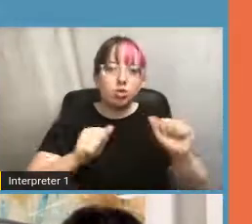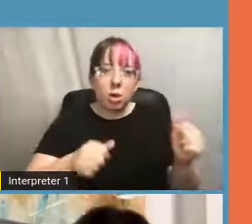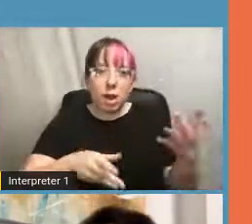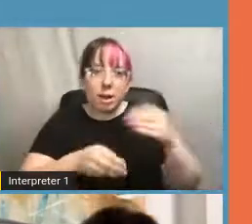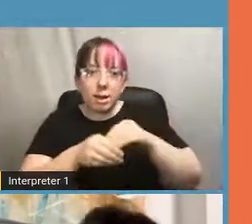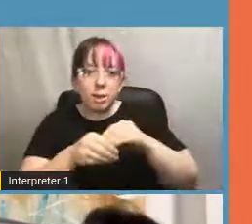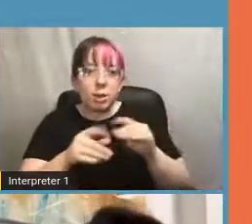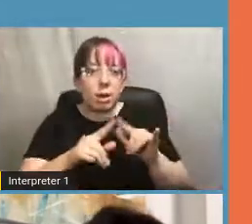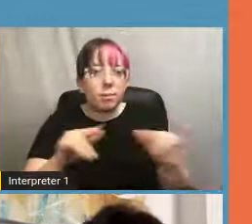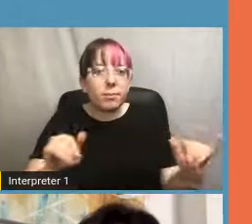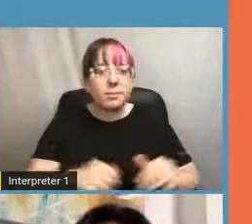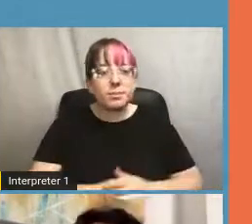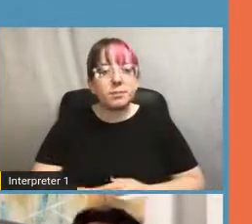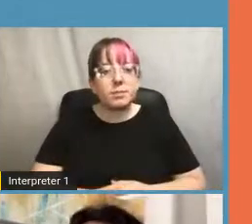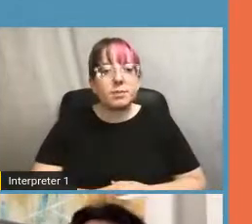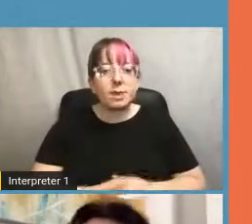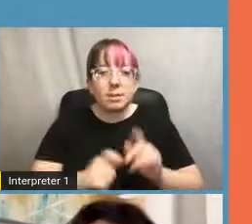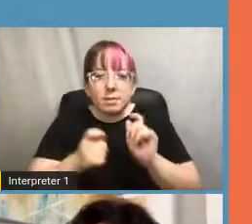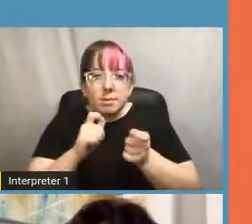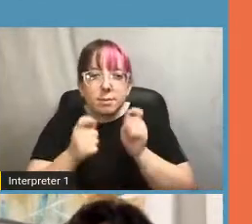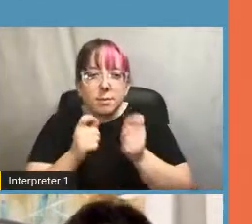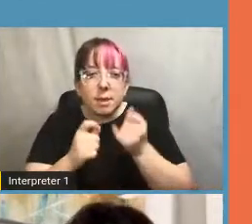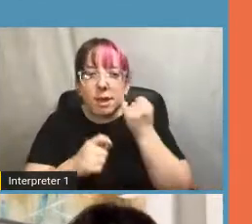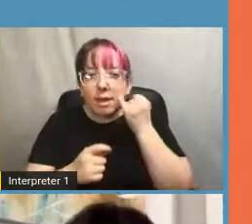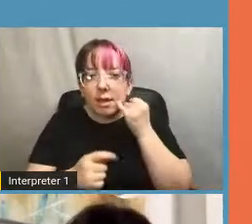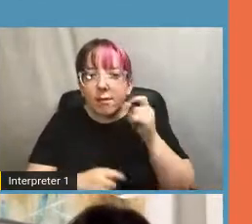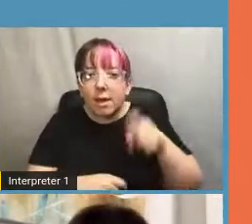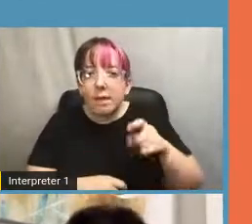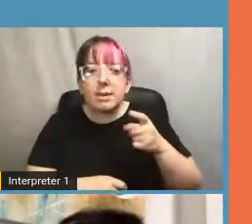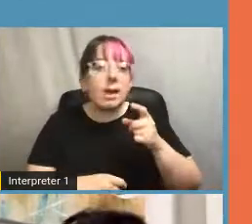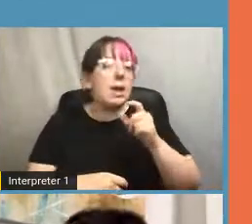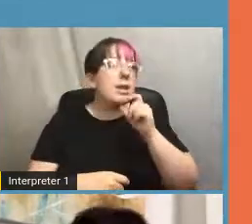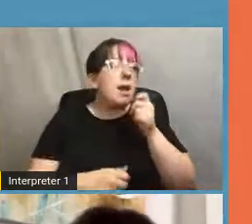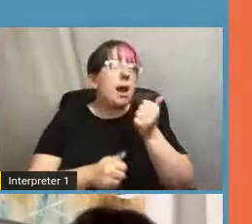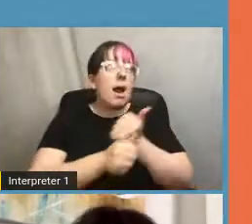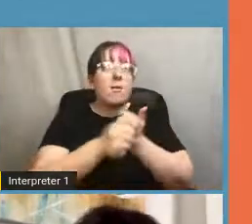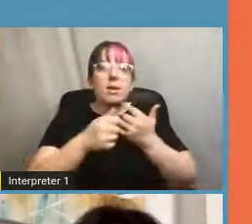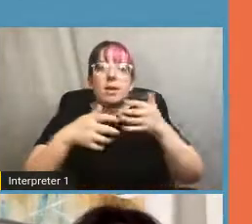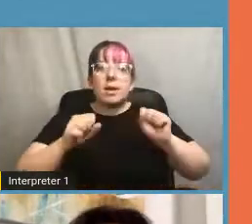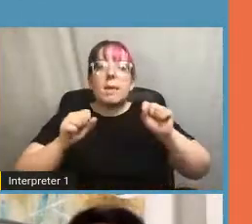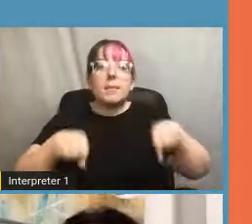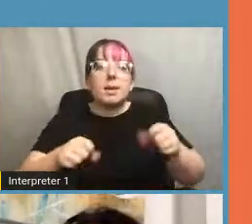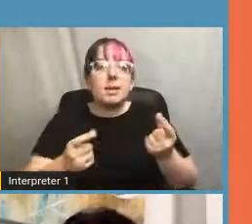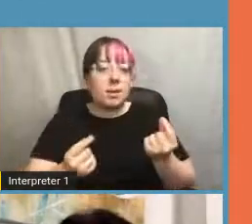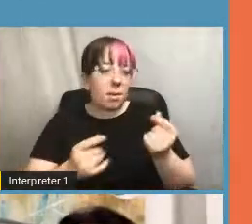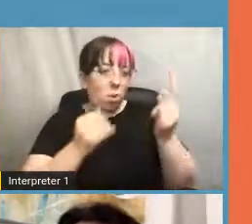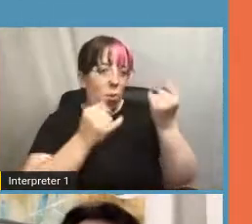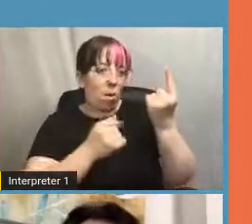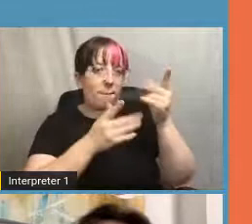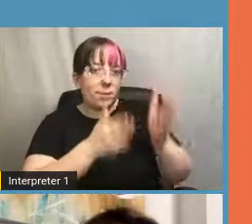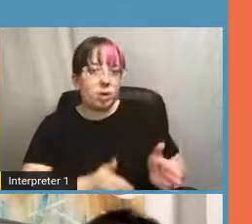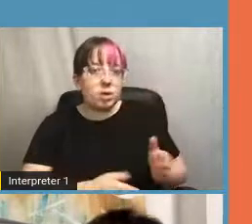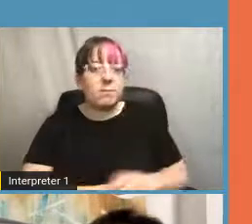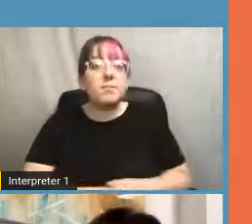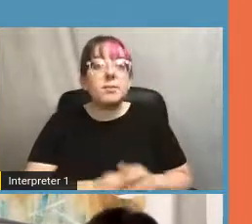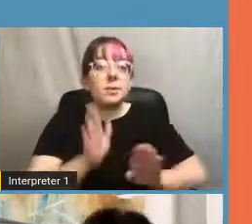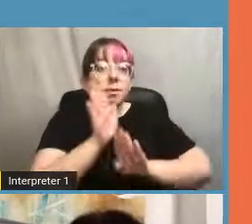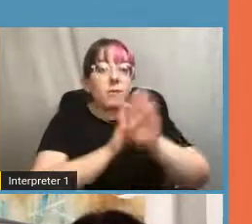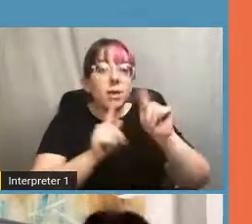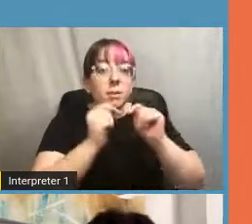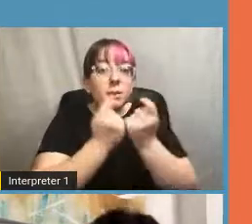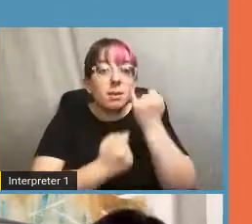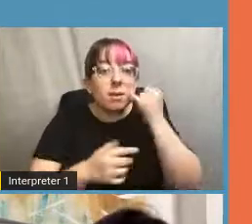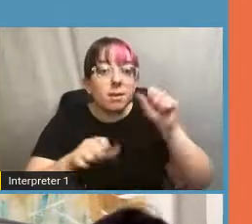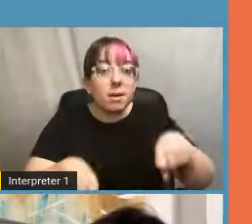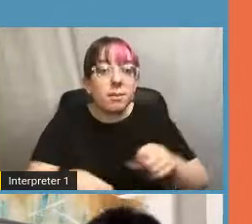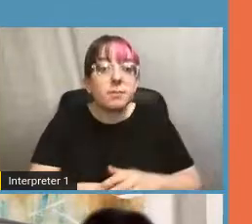and modify it as you can. Again, not everything can be done by everyone. Some of these things you will skip. But develop a team if you can. Say,